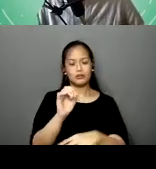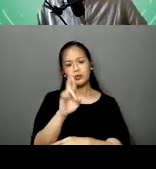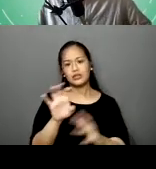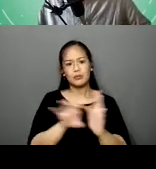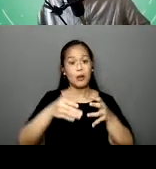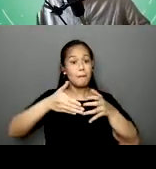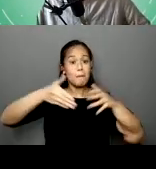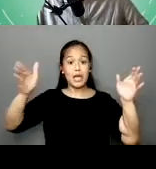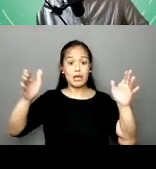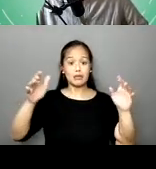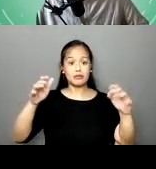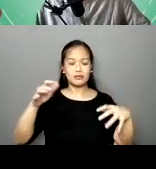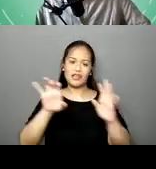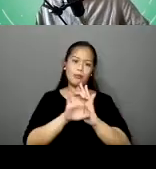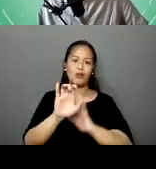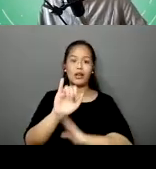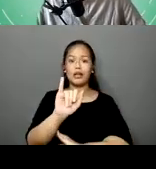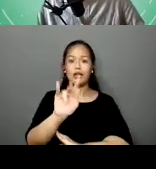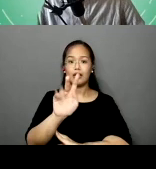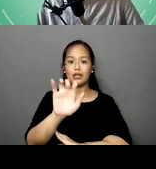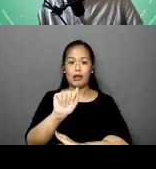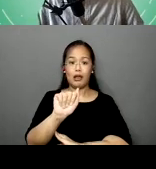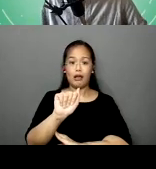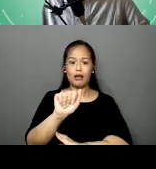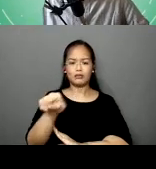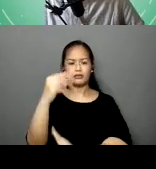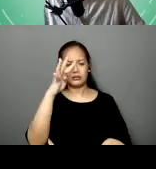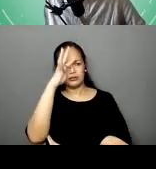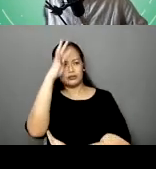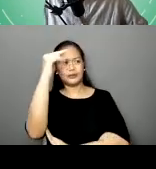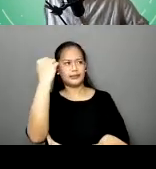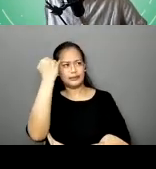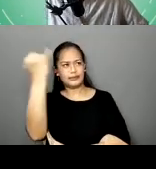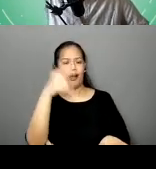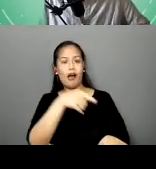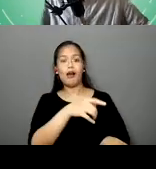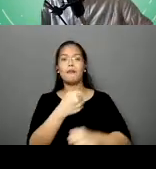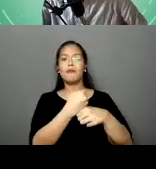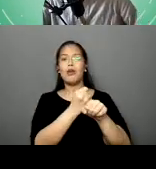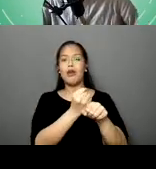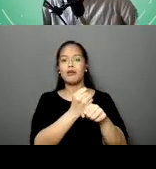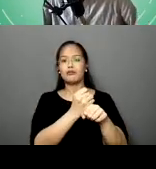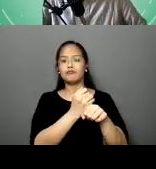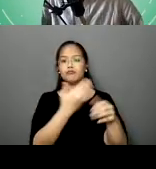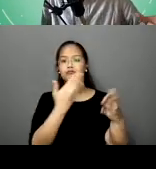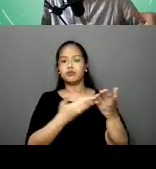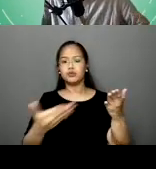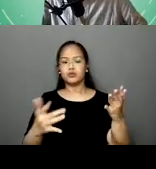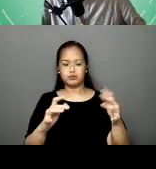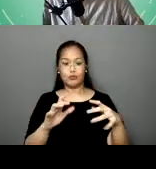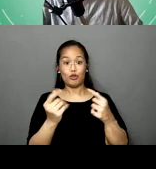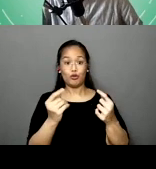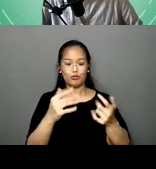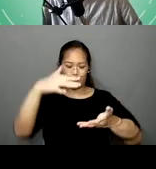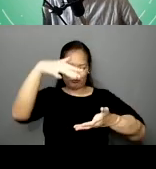transport, the IKEA, who kind of like revolutionized this idea, created these furniture that you can flat pack and